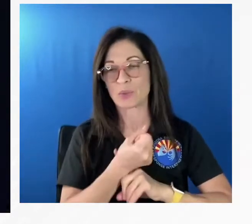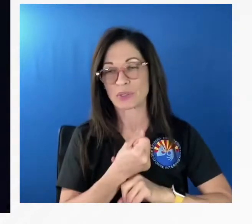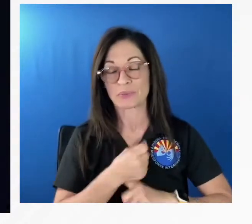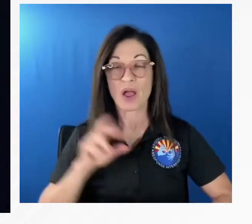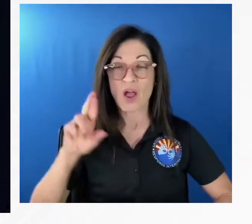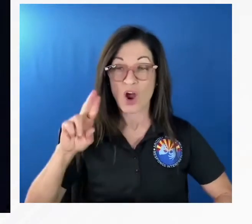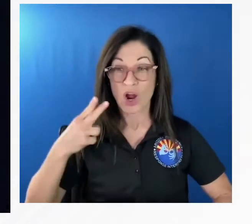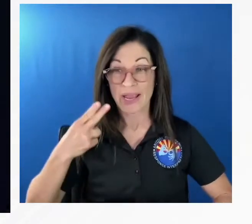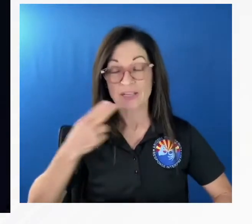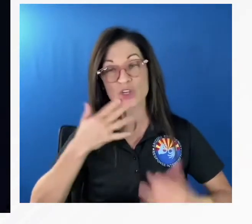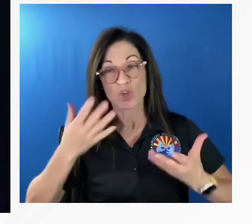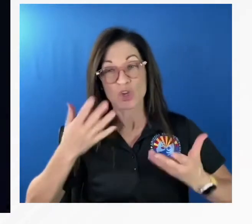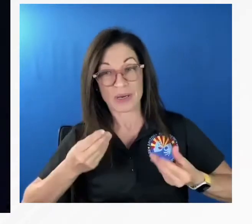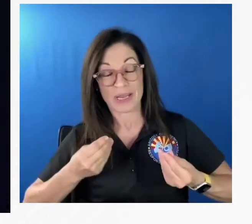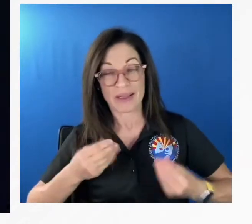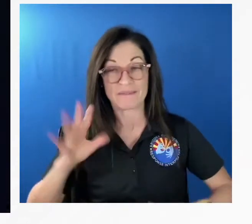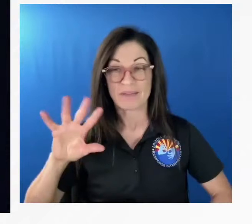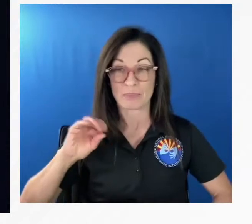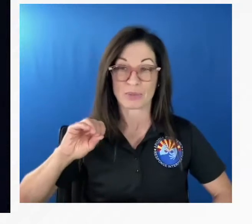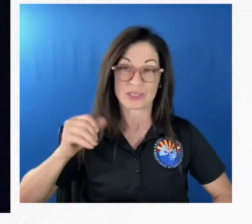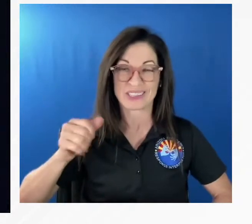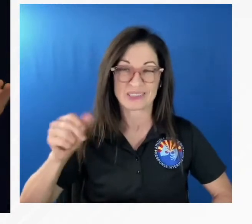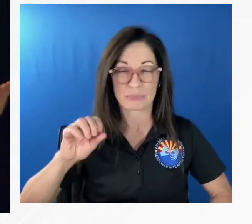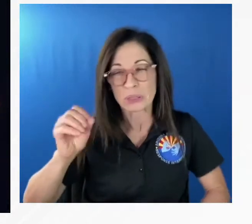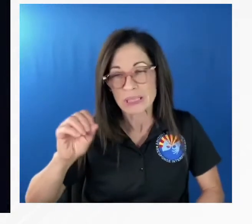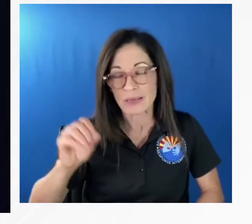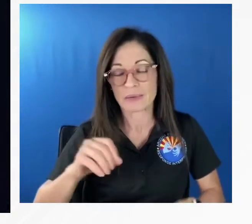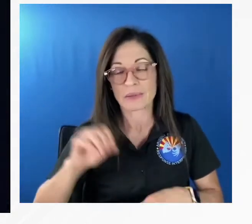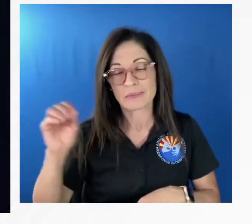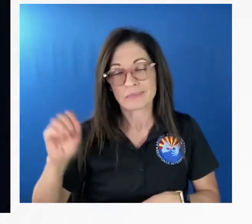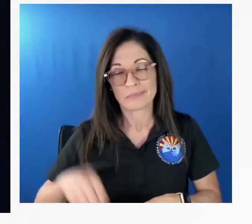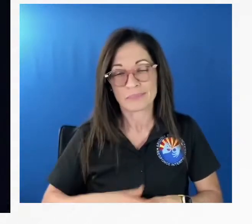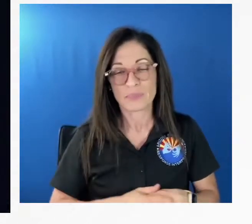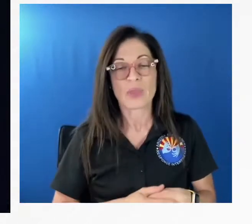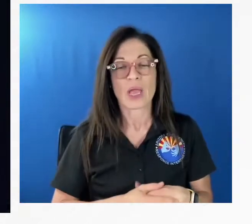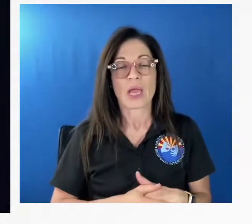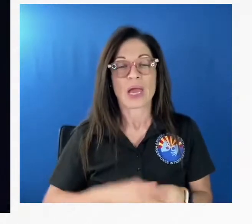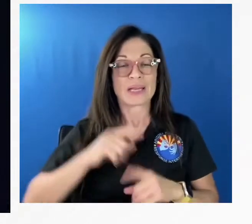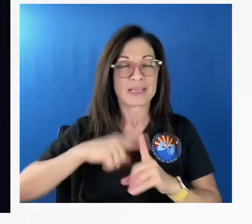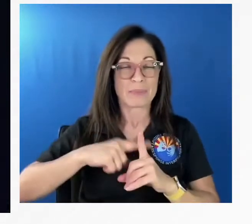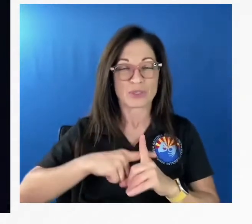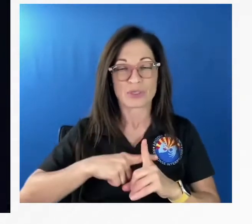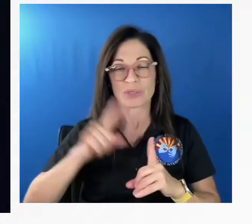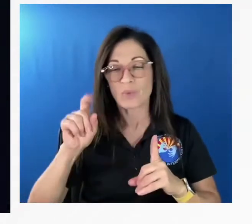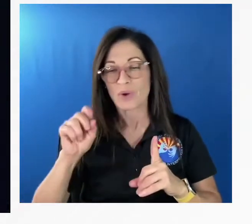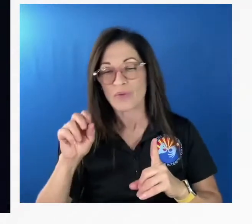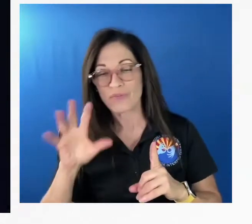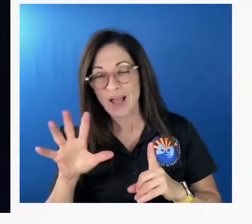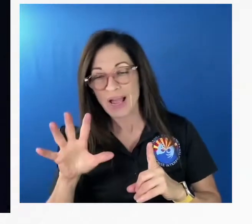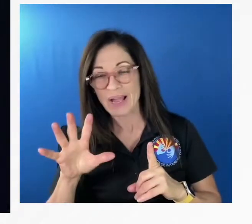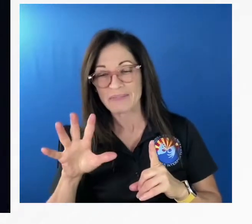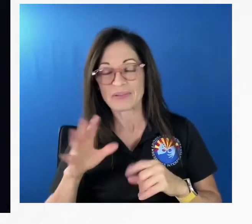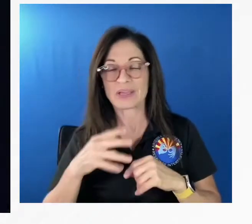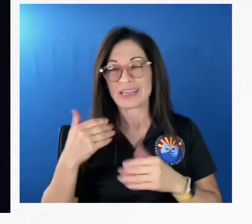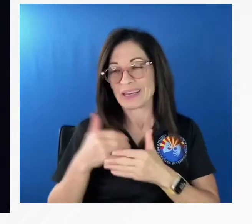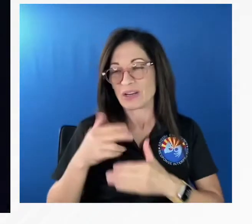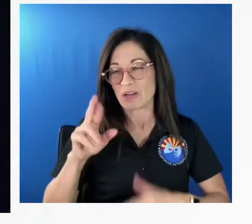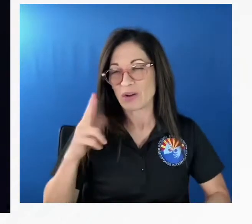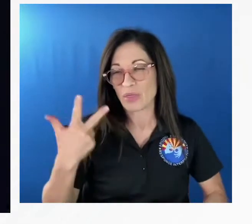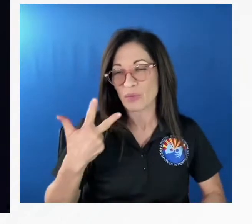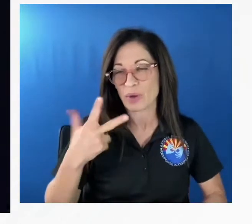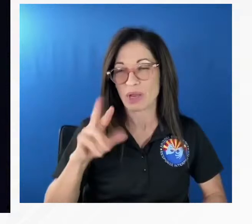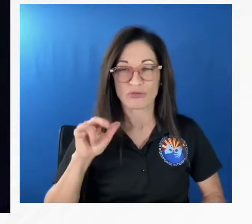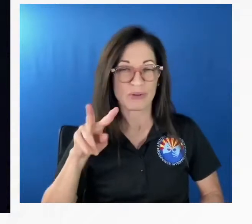had temperatures 104, 105 down here in Three Rivers. So with this favorable weather coming in, I think we got a really